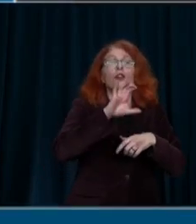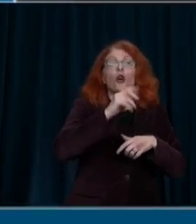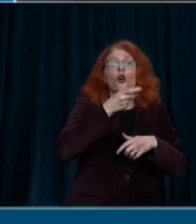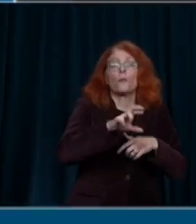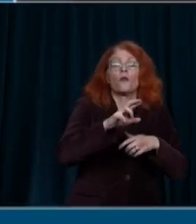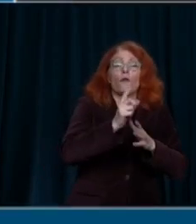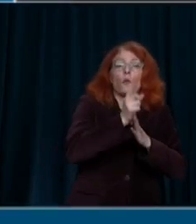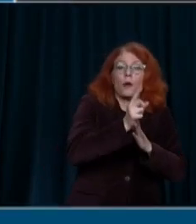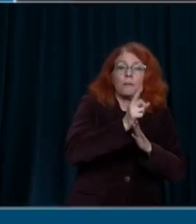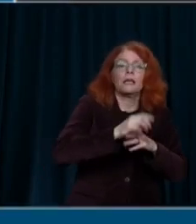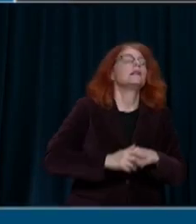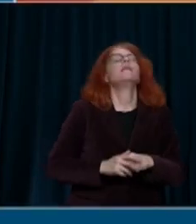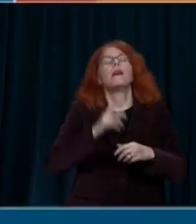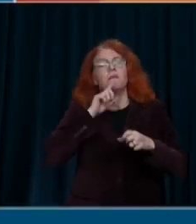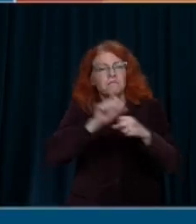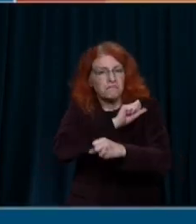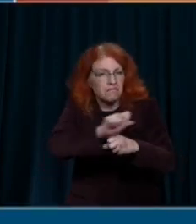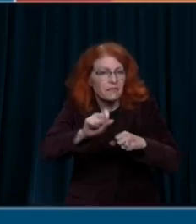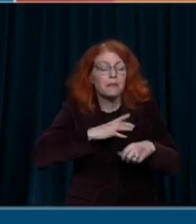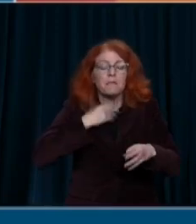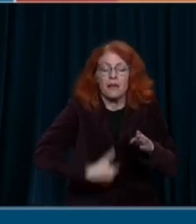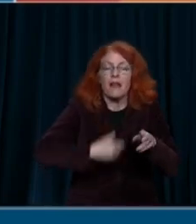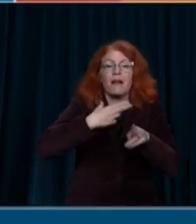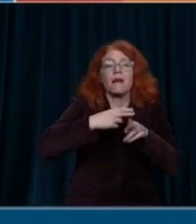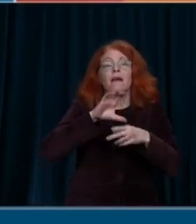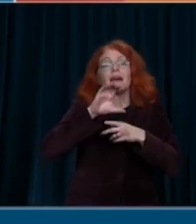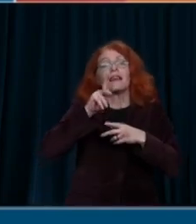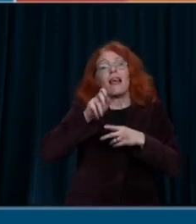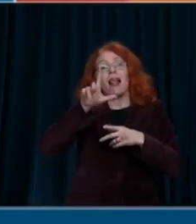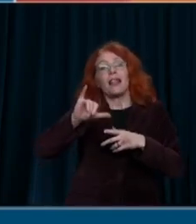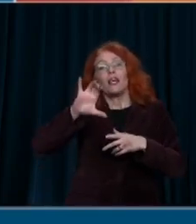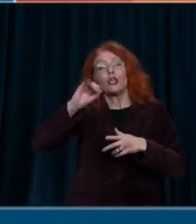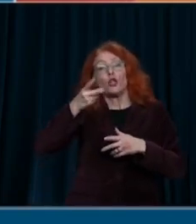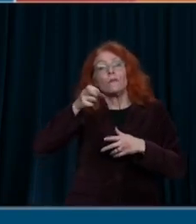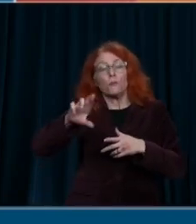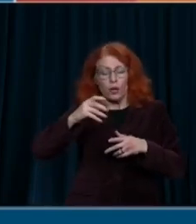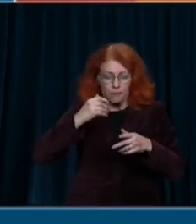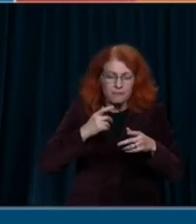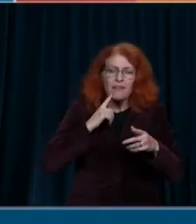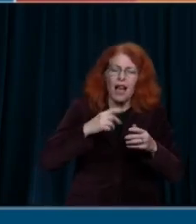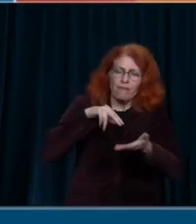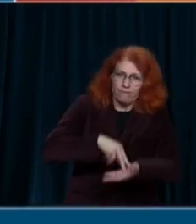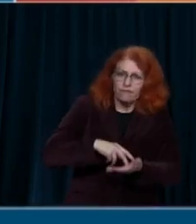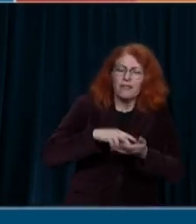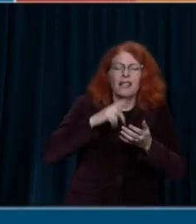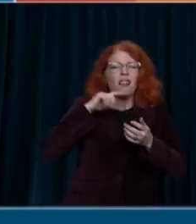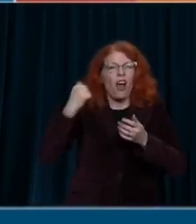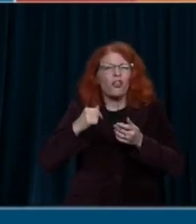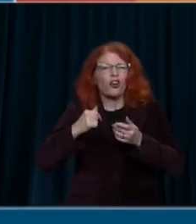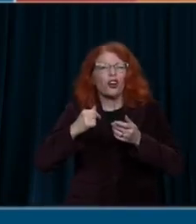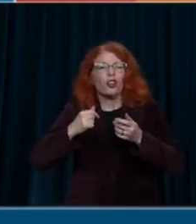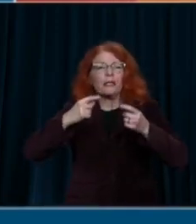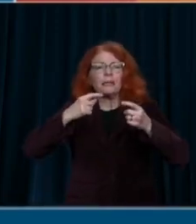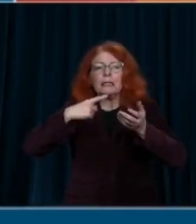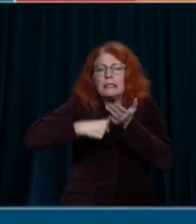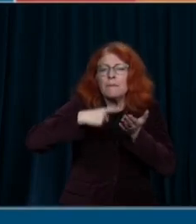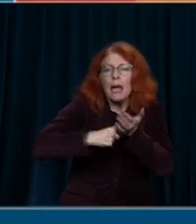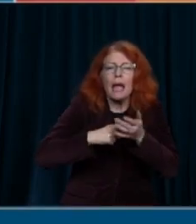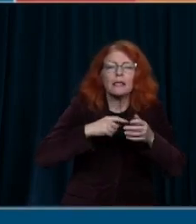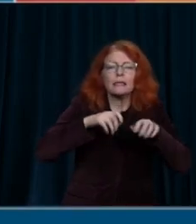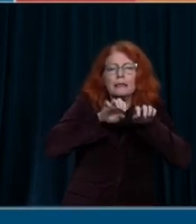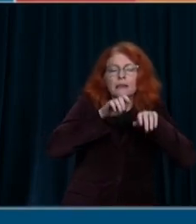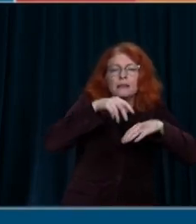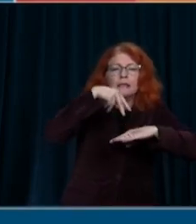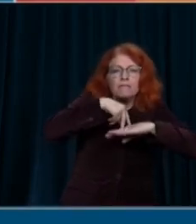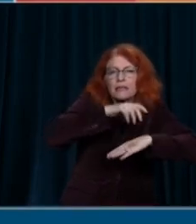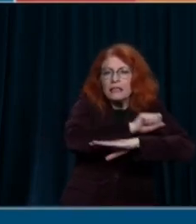minute. Yeah, absolutely. My name is Kelly Cooper, and I've stood here today and I've been on many other debate stage and talked about what I believe to be